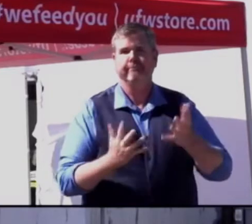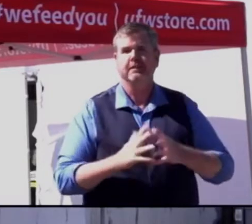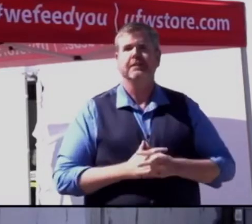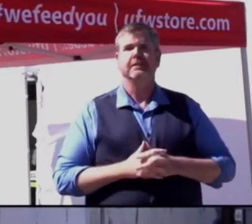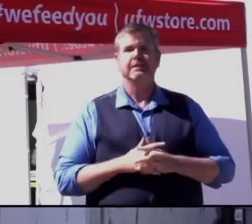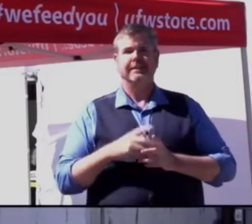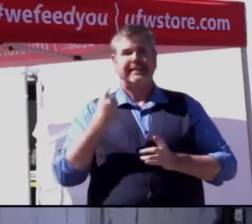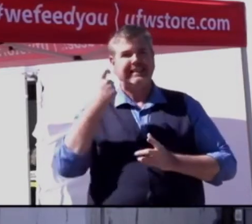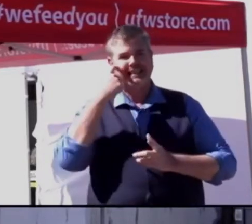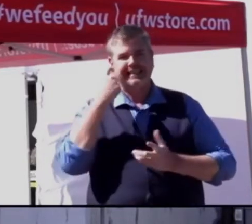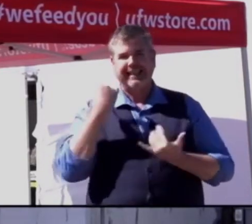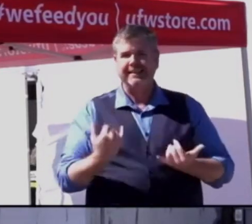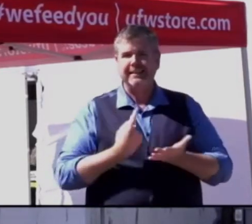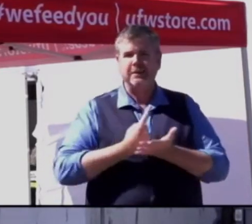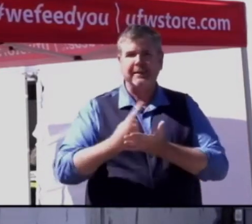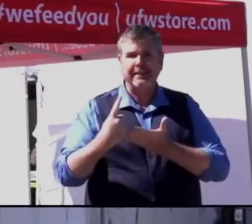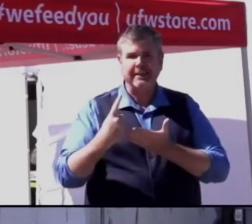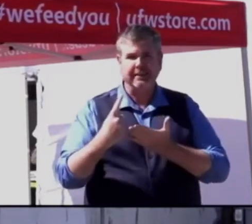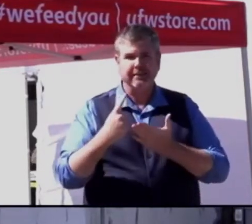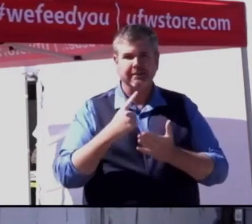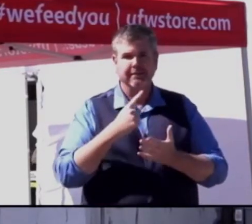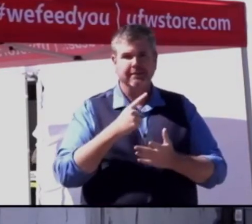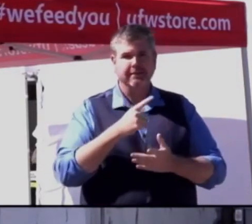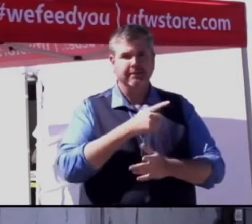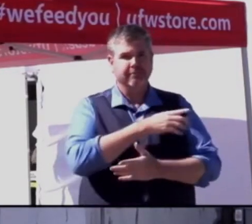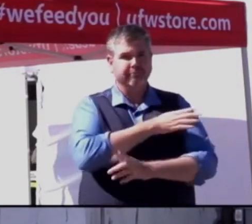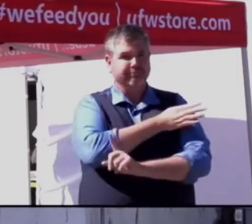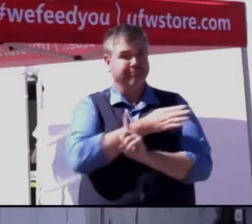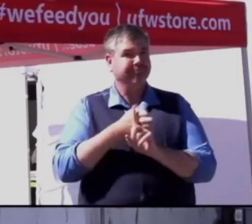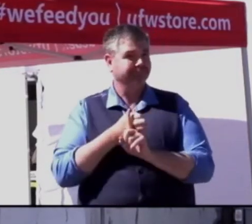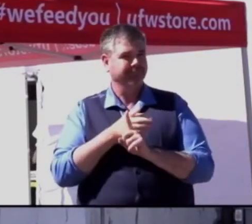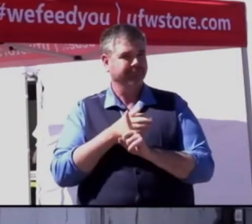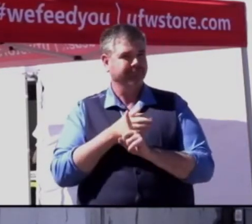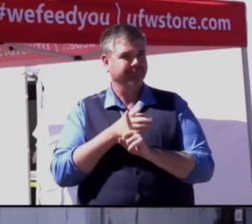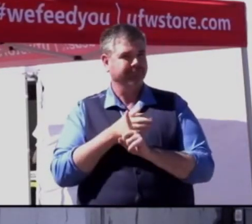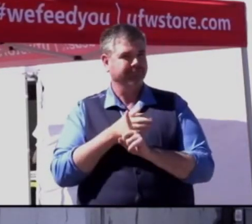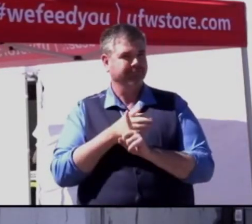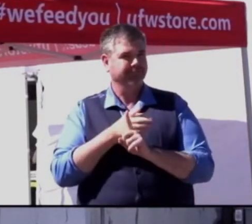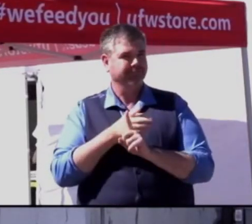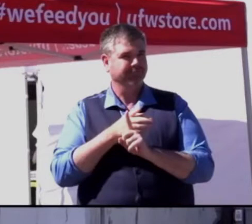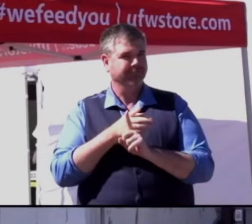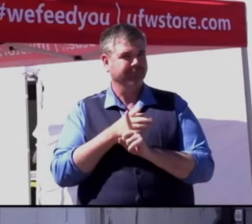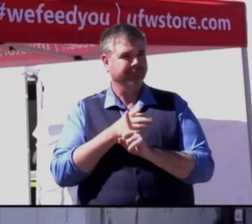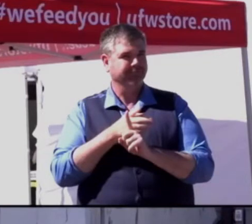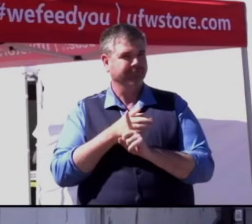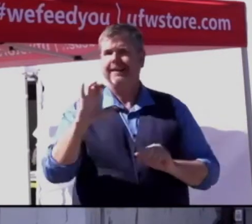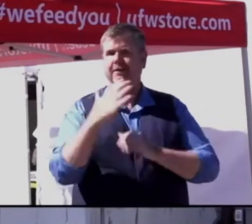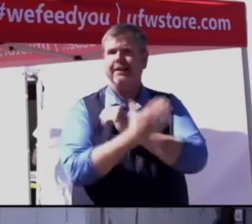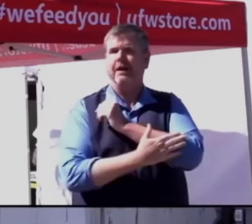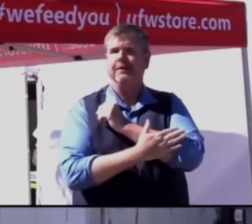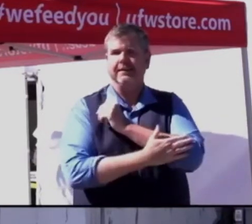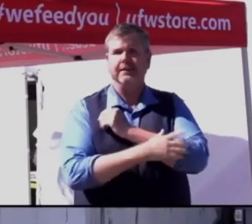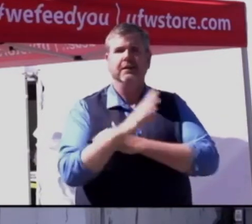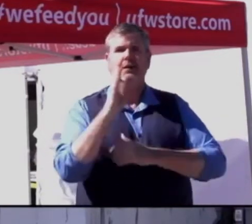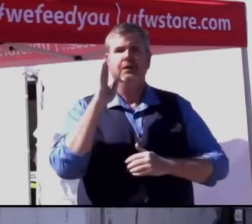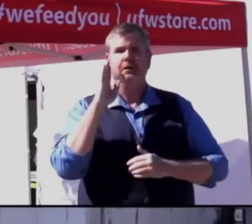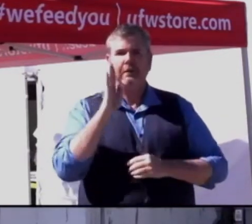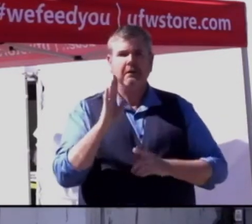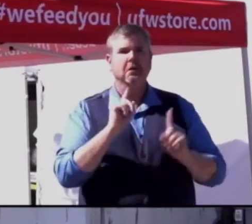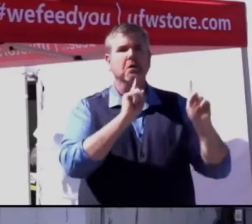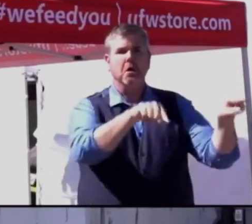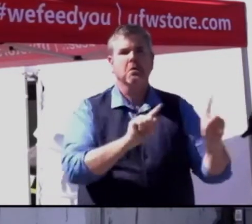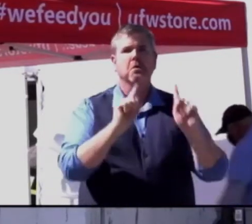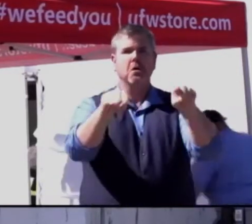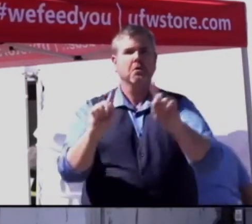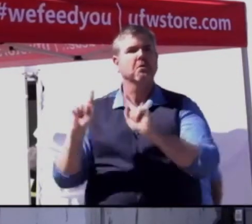their mobile vaccination clinic to Morgan Hill, again showing that the county is going to go to the areas hardest hit by